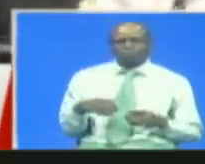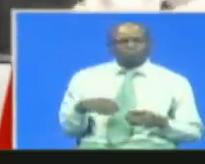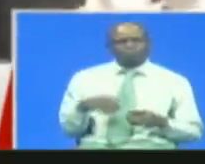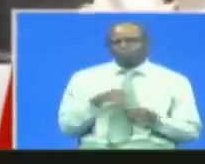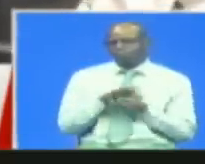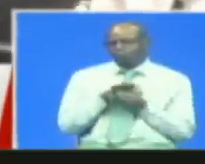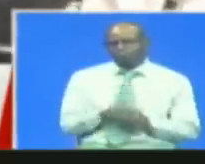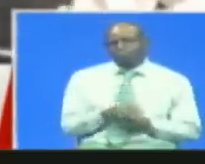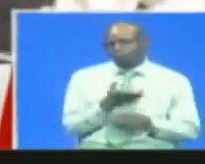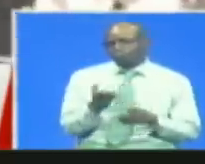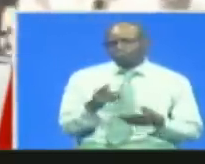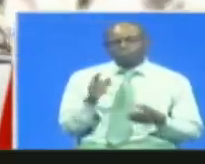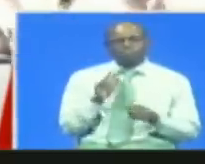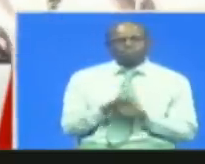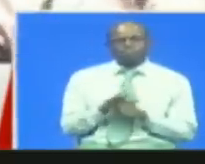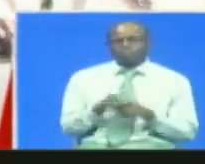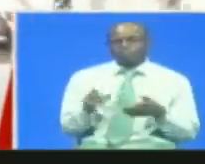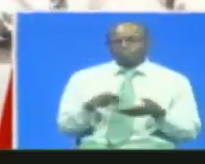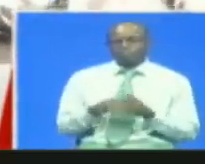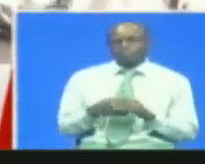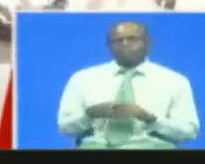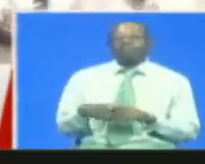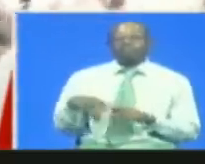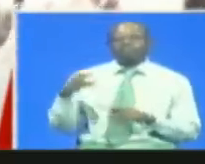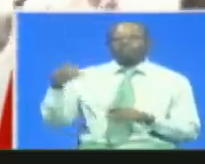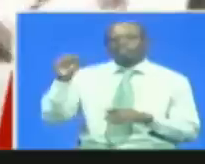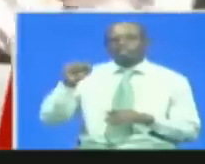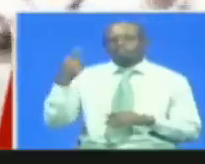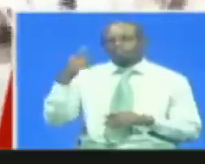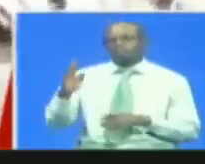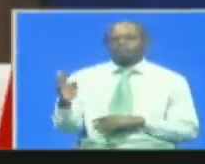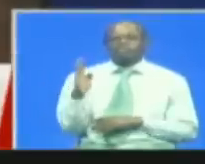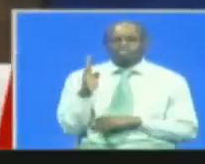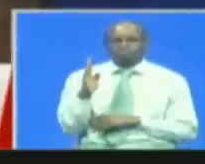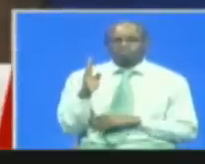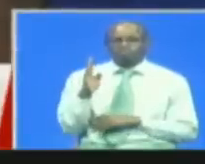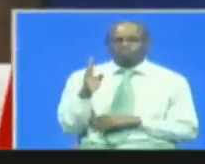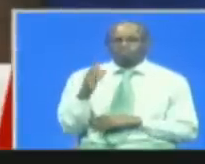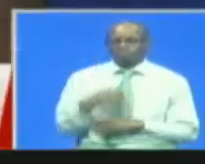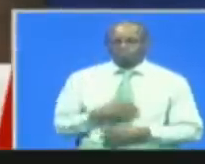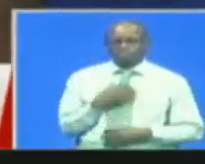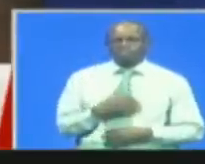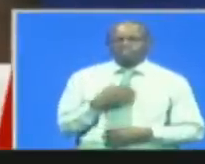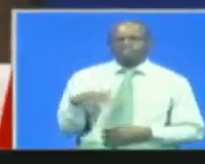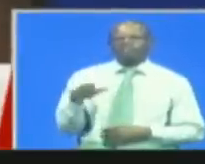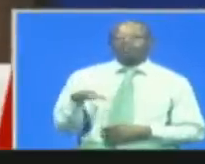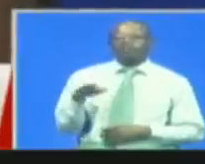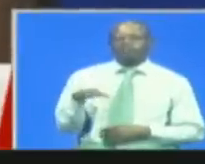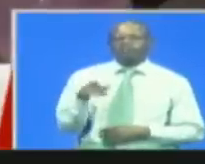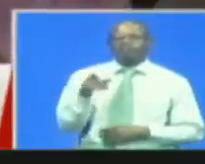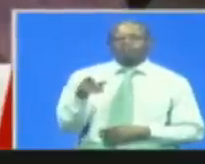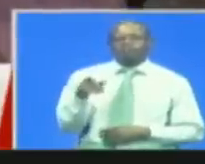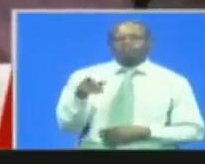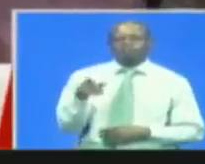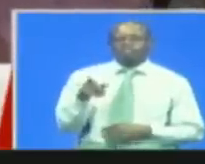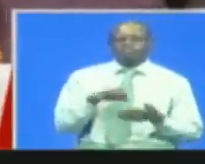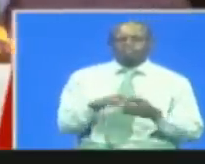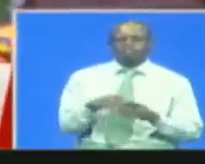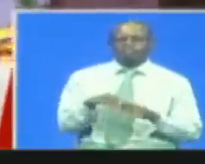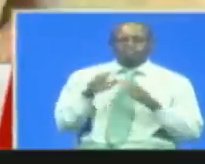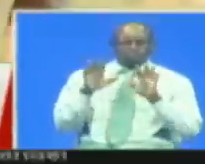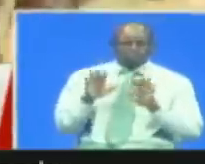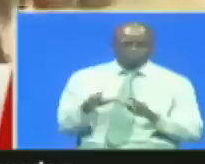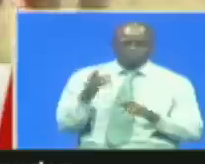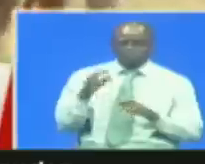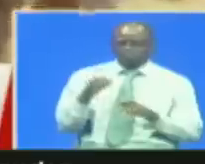Interior Cabinet Secretary Fred Matiang'i visited the troubled killing fields in response to the campaign of violence that has seen